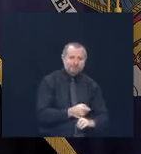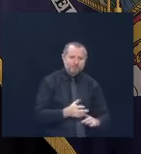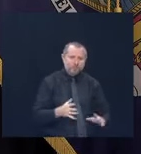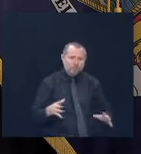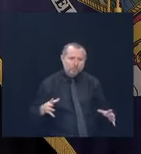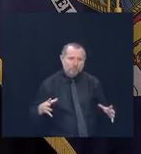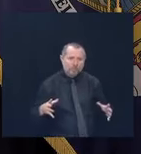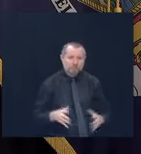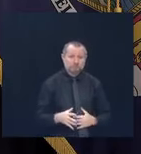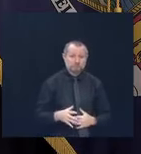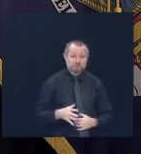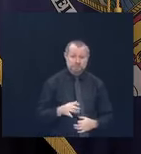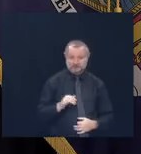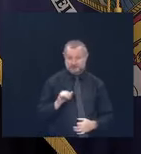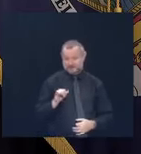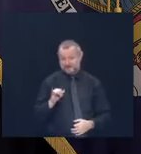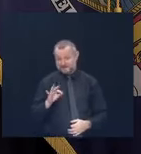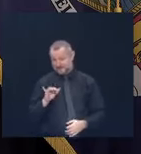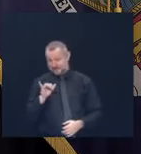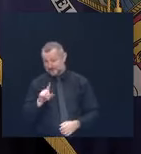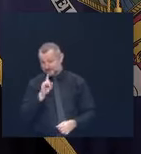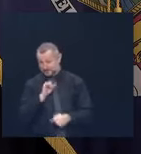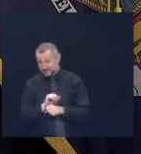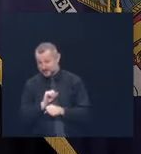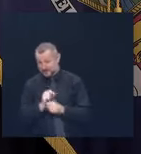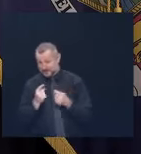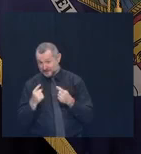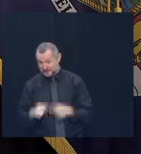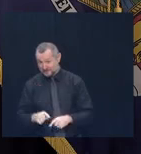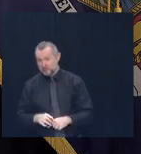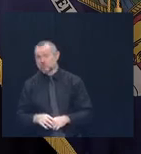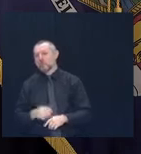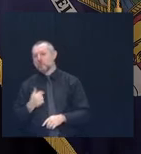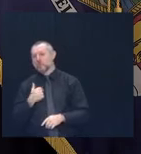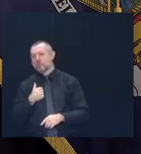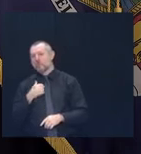that would be really shocking